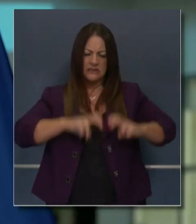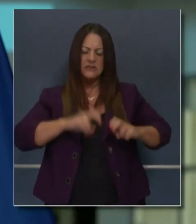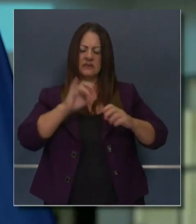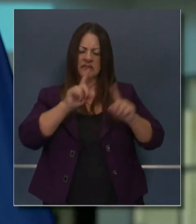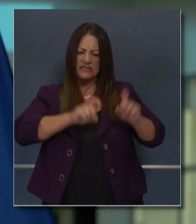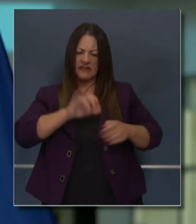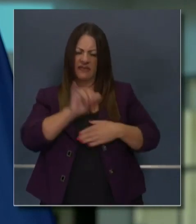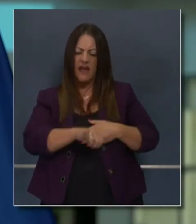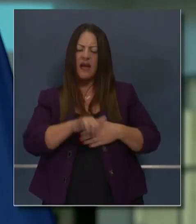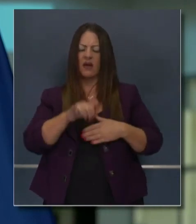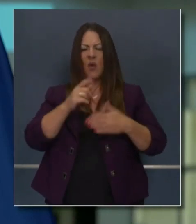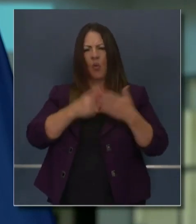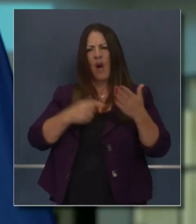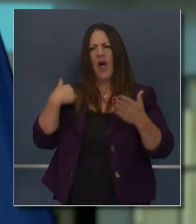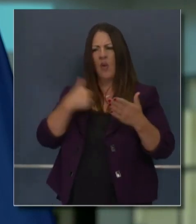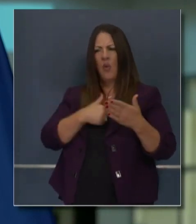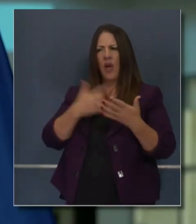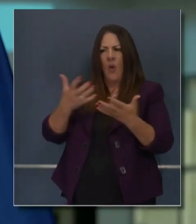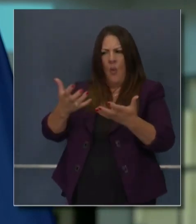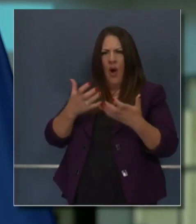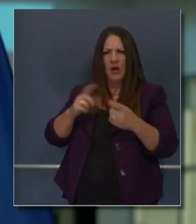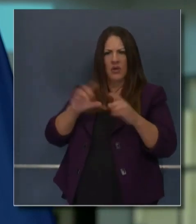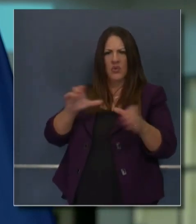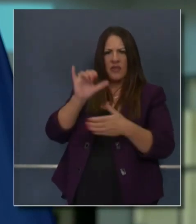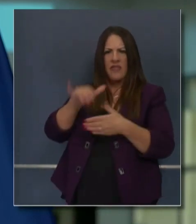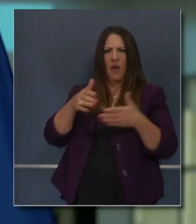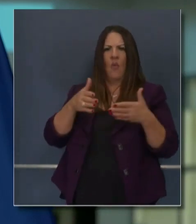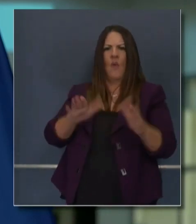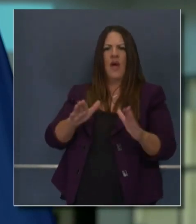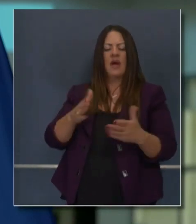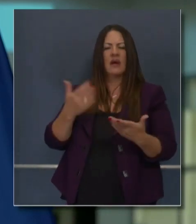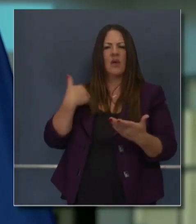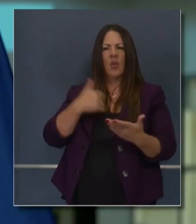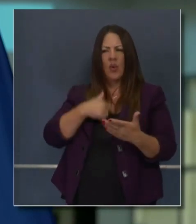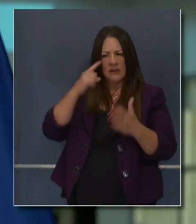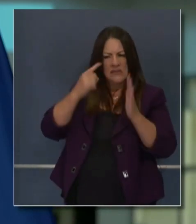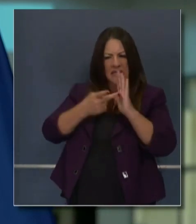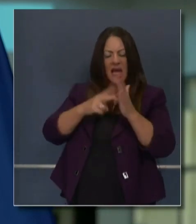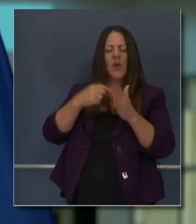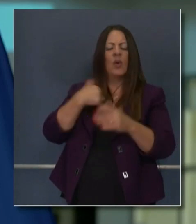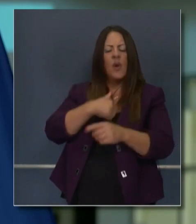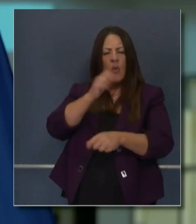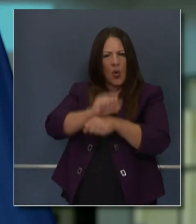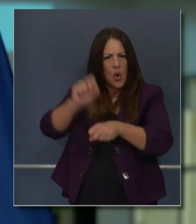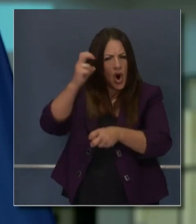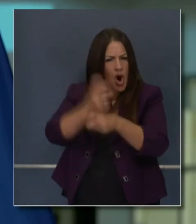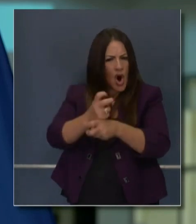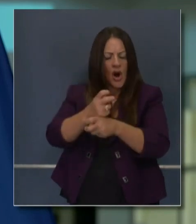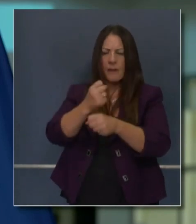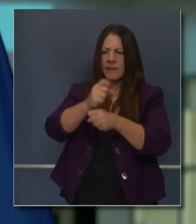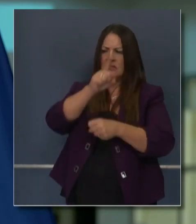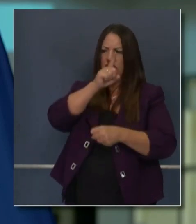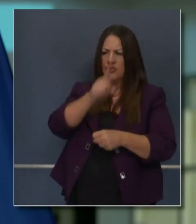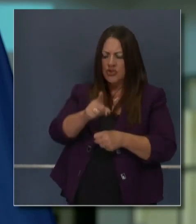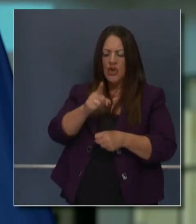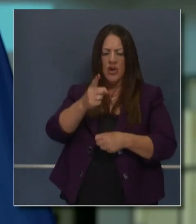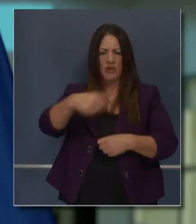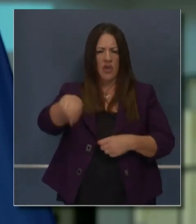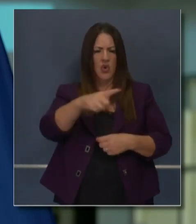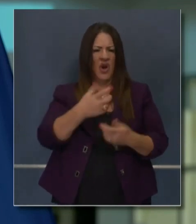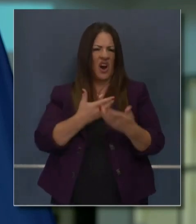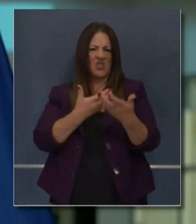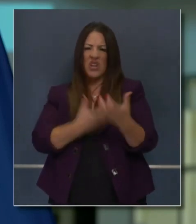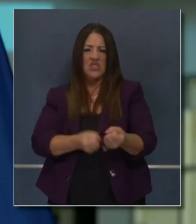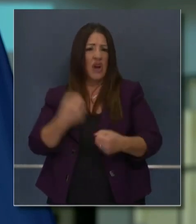California shares. And we intend to and are going to work very hard to make sure that the trust of the public is what